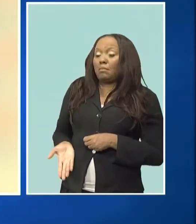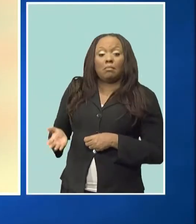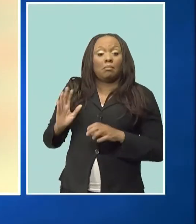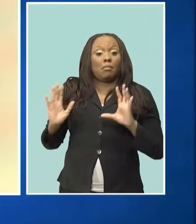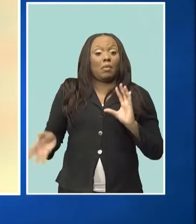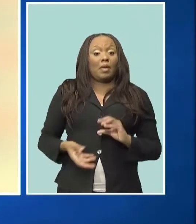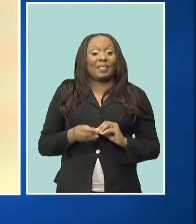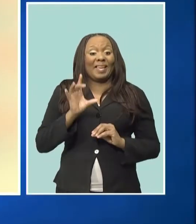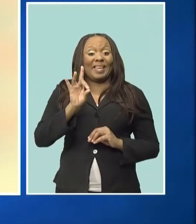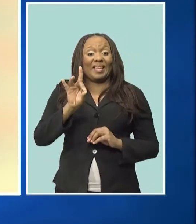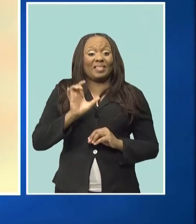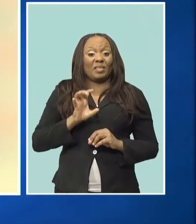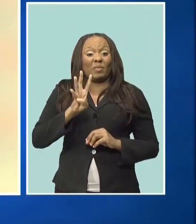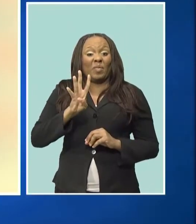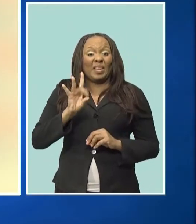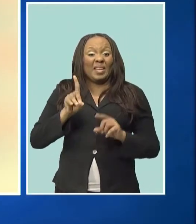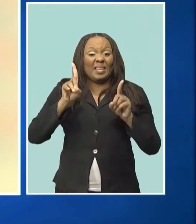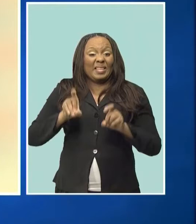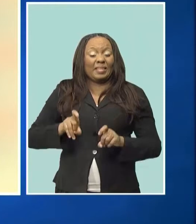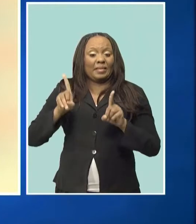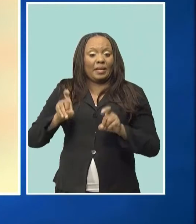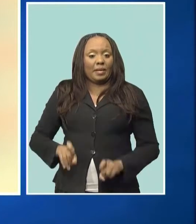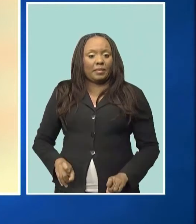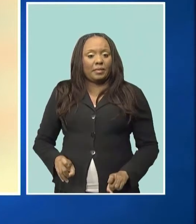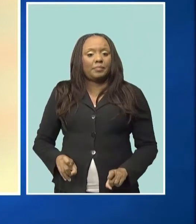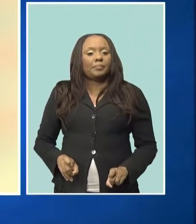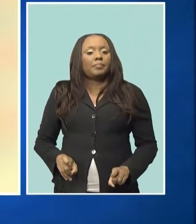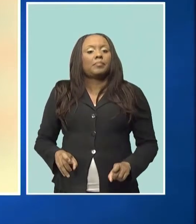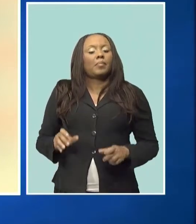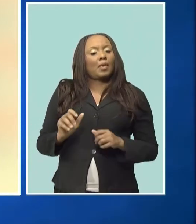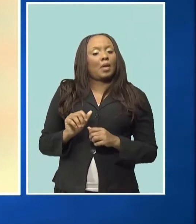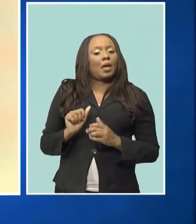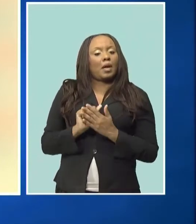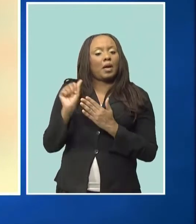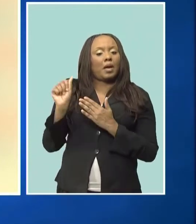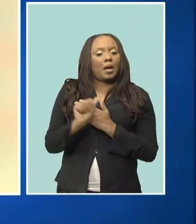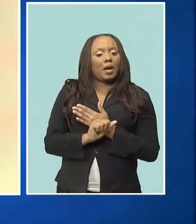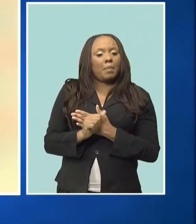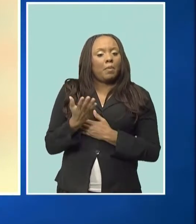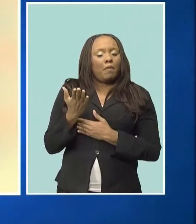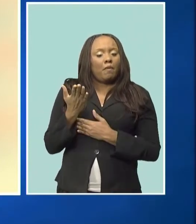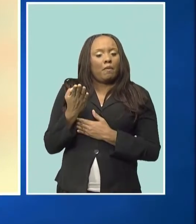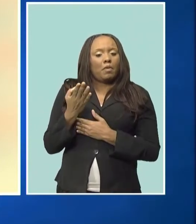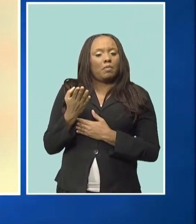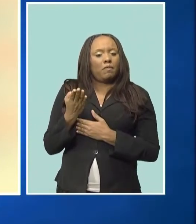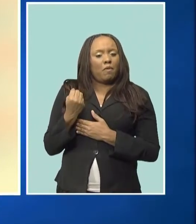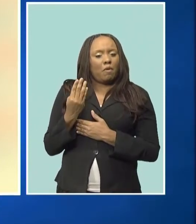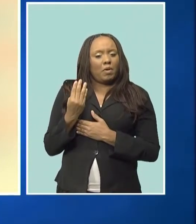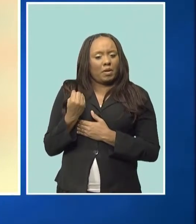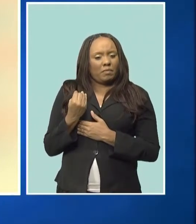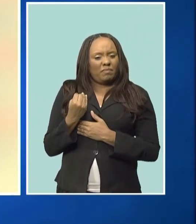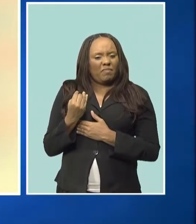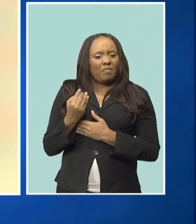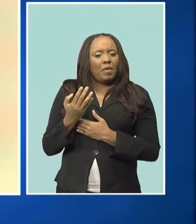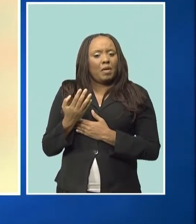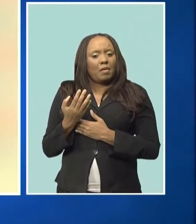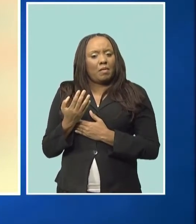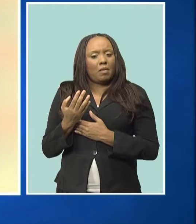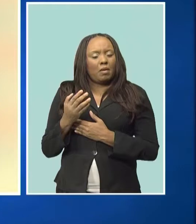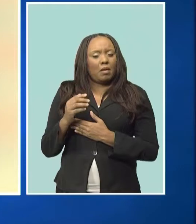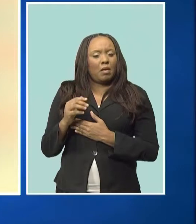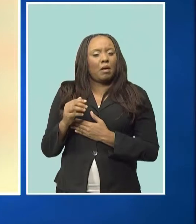848 tests were conducted during that period. The information also shows that as at April the 14th, 9 people